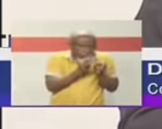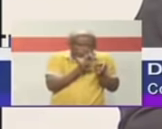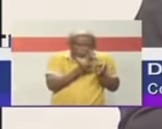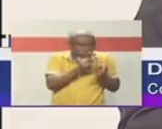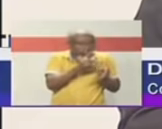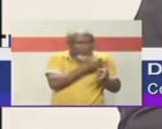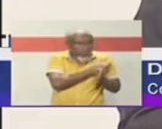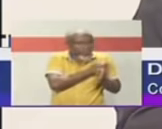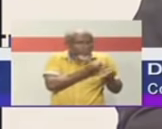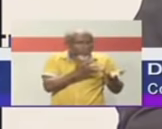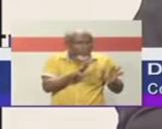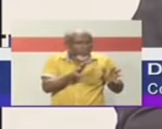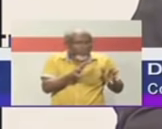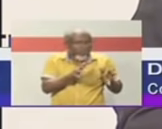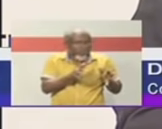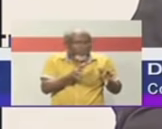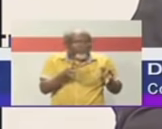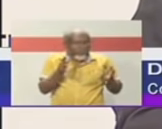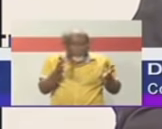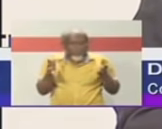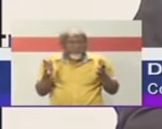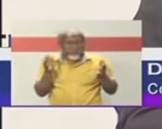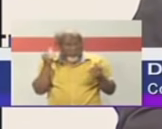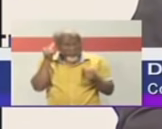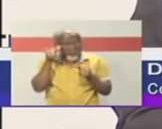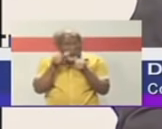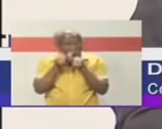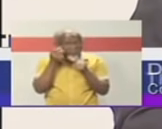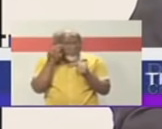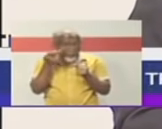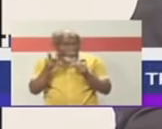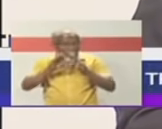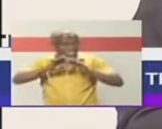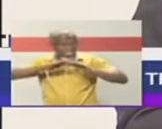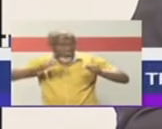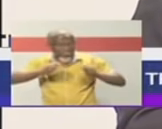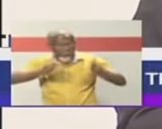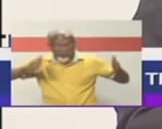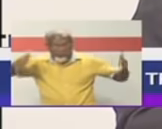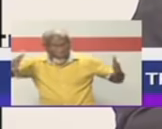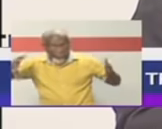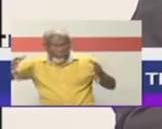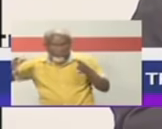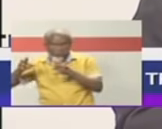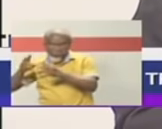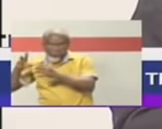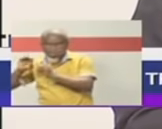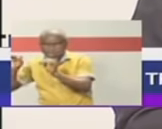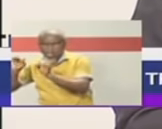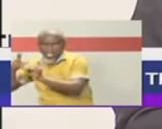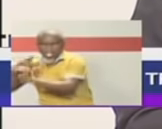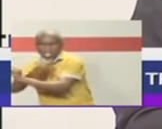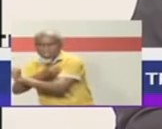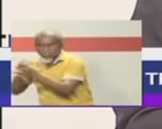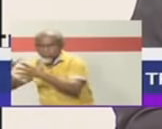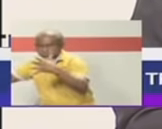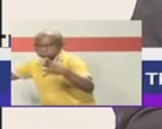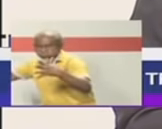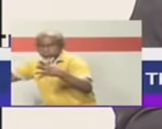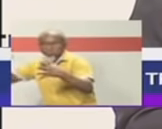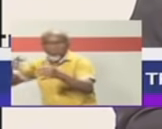the unvaccinated, both in those who are becoming positive and in those who are becoming sick as a result of